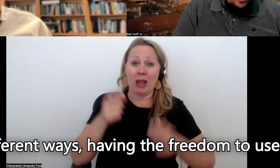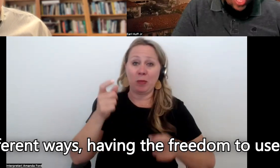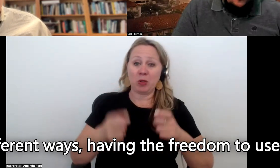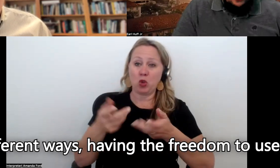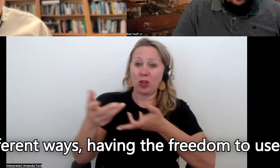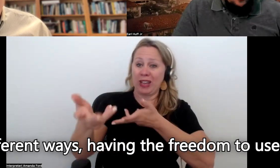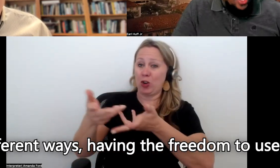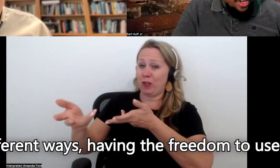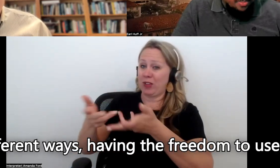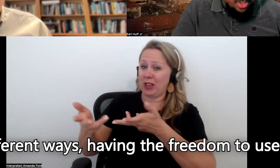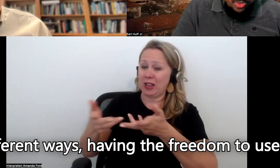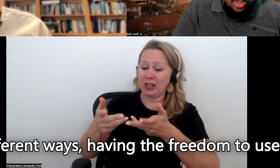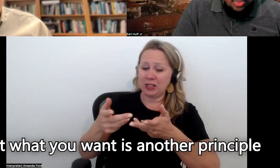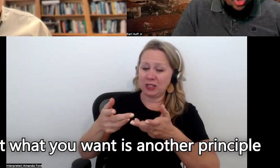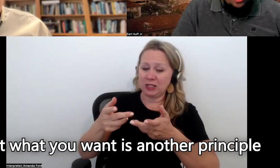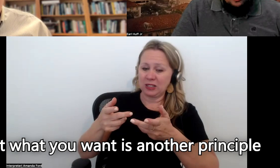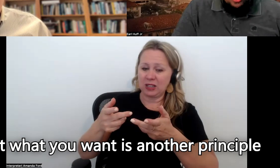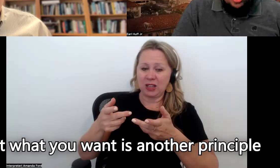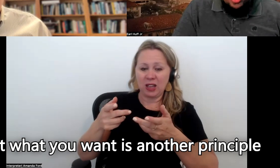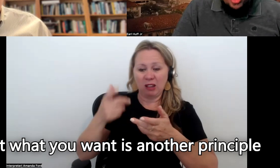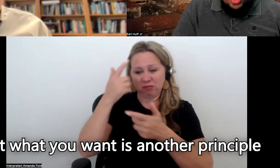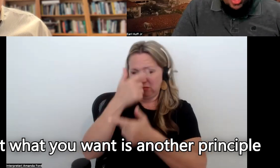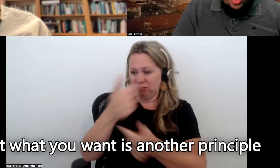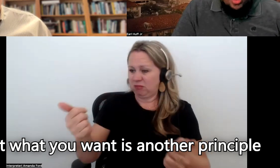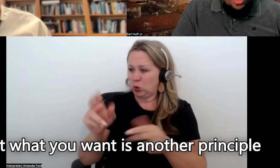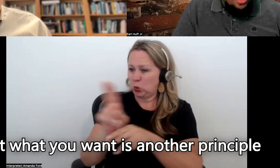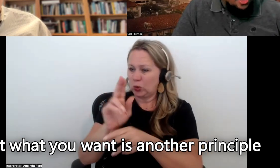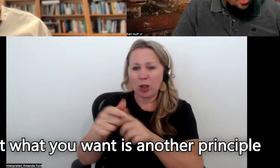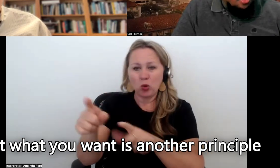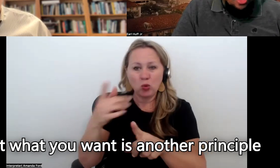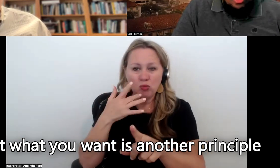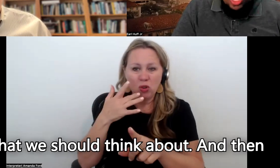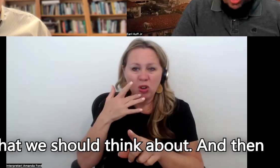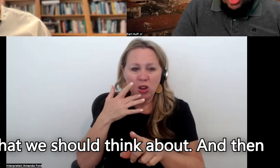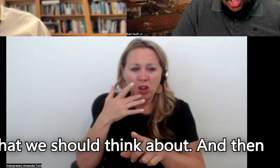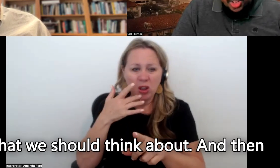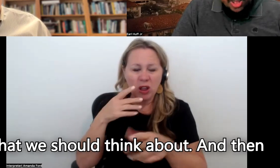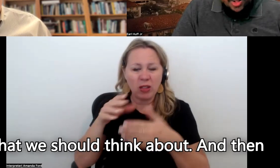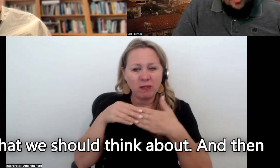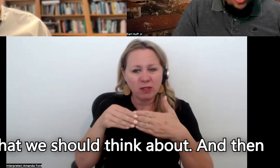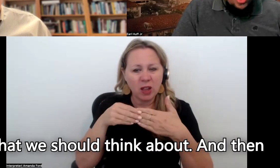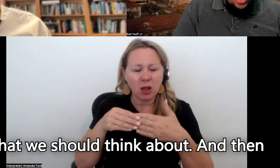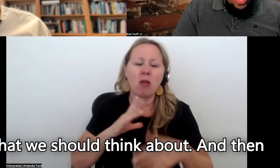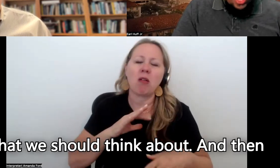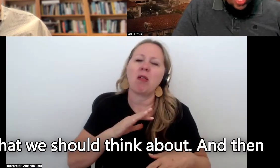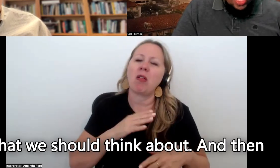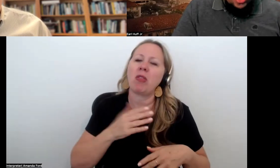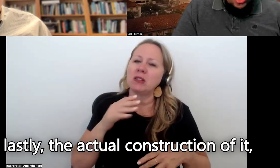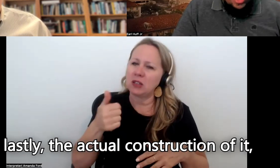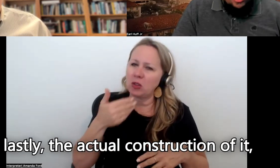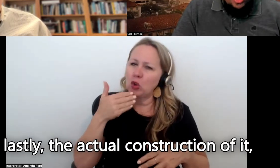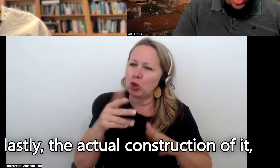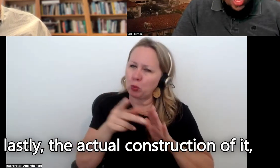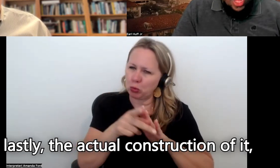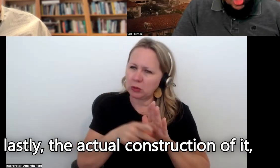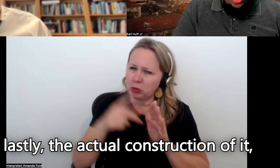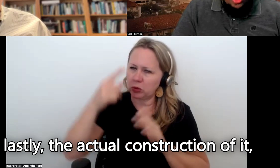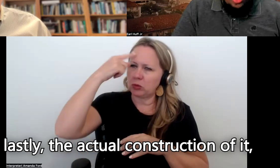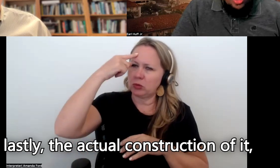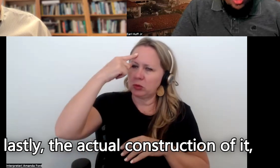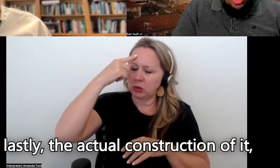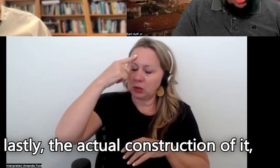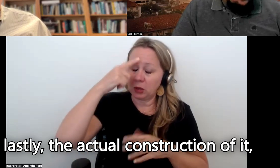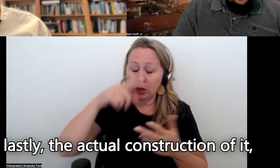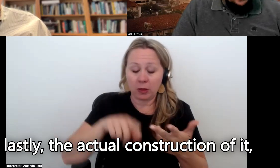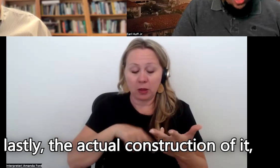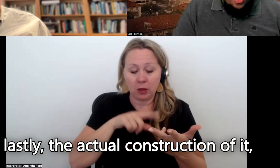different ways, having the freedom to use it what you want is another principle that we should think about. And then lastly, the